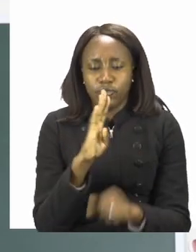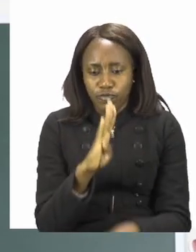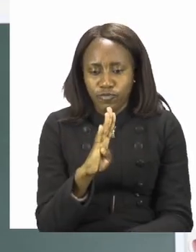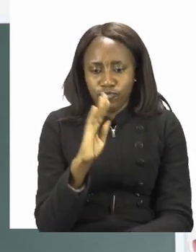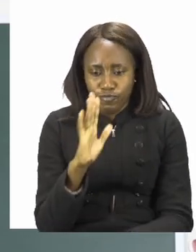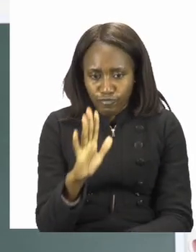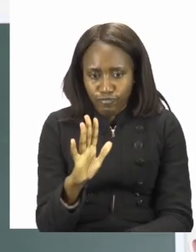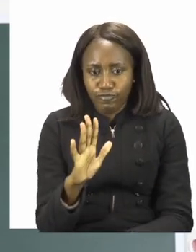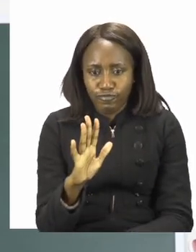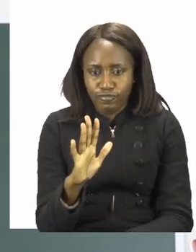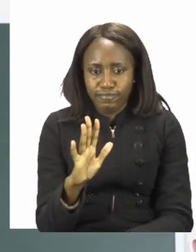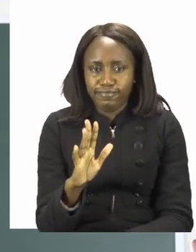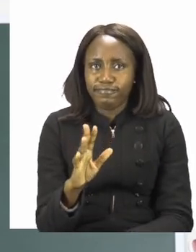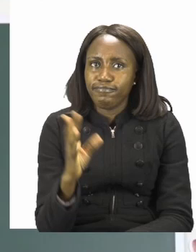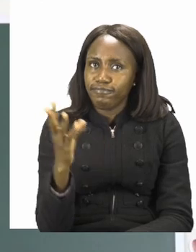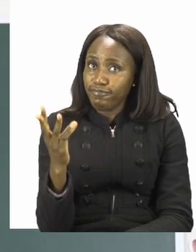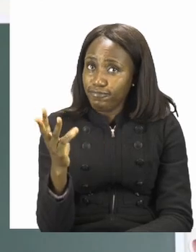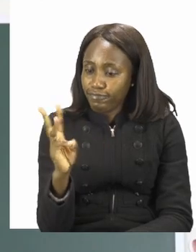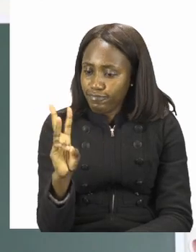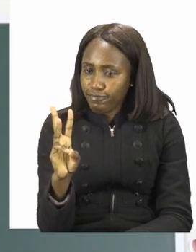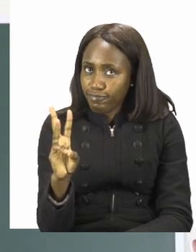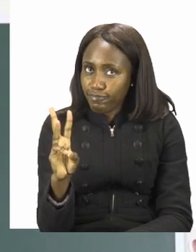4, 5,